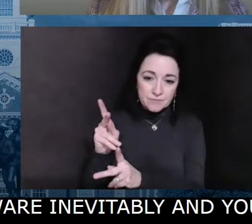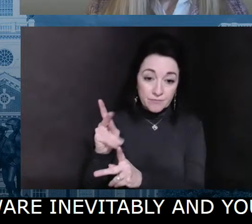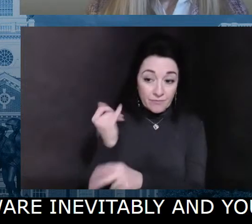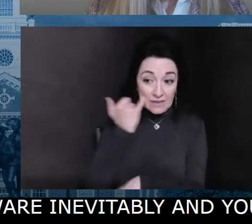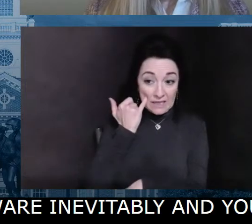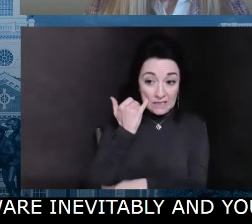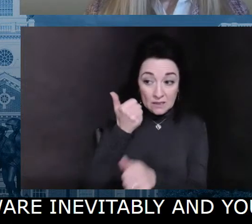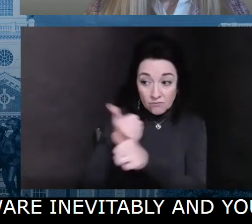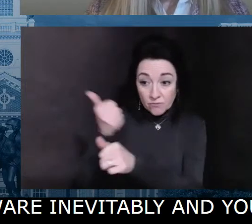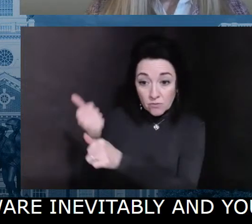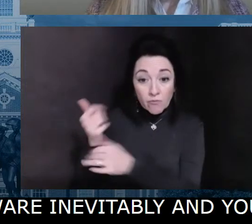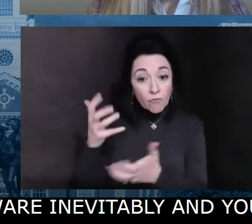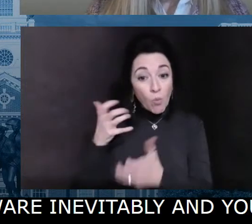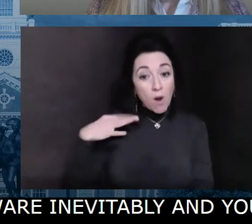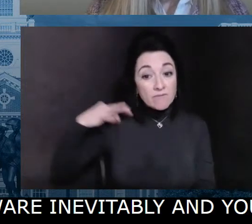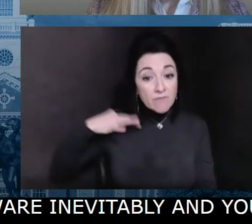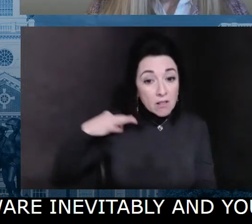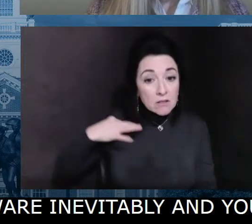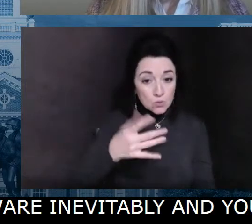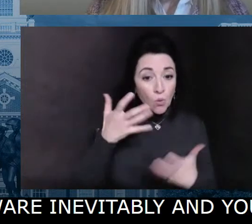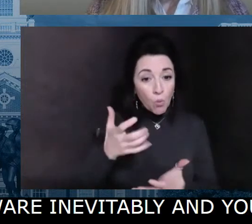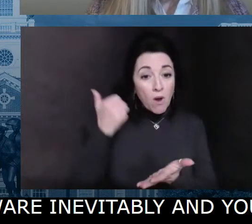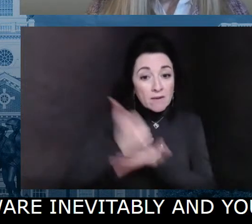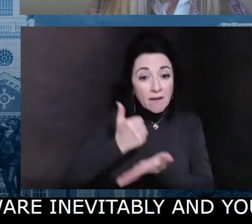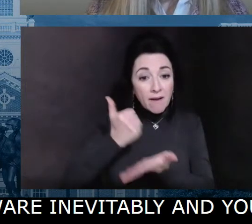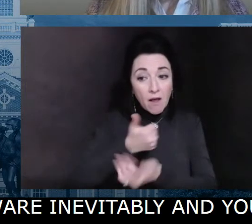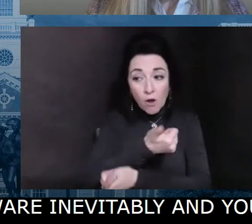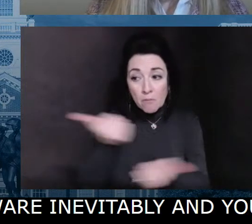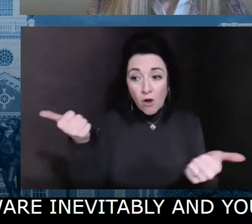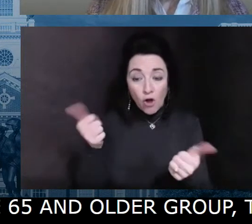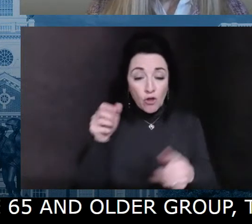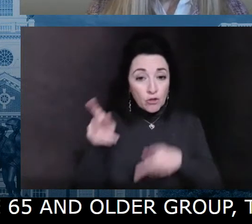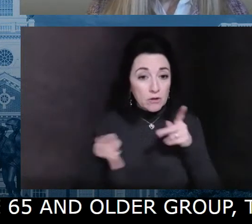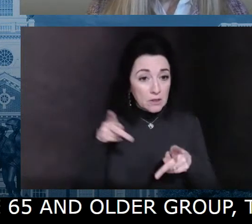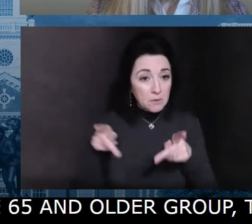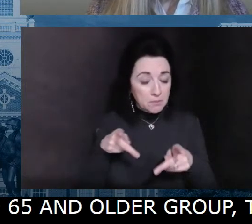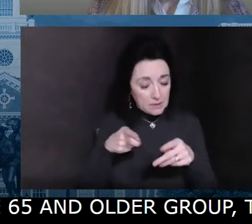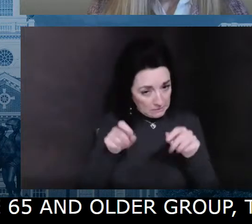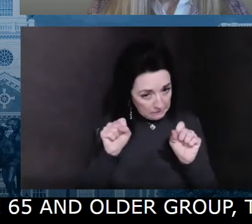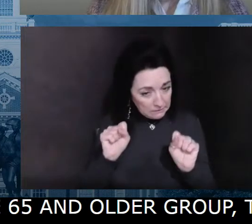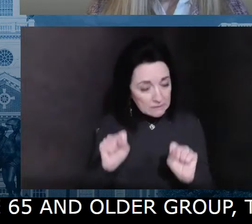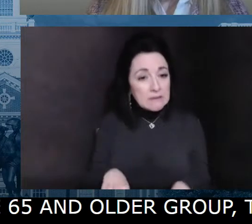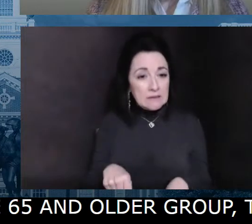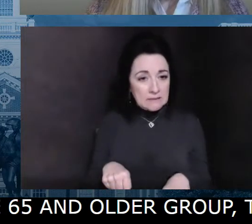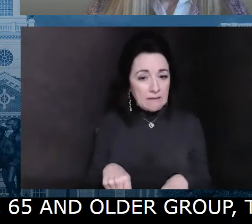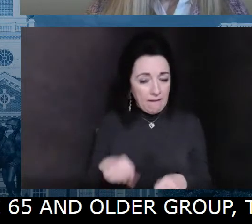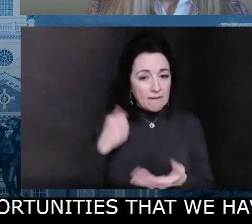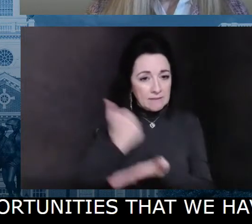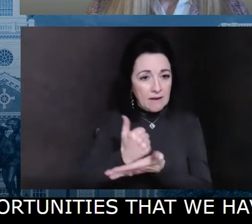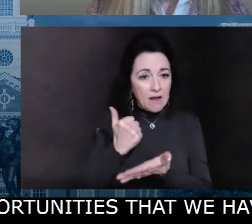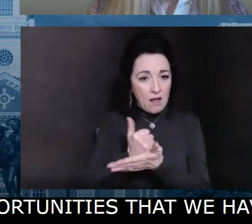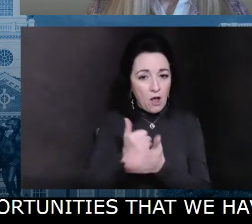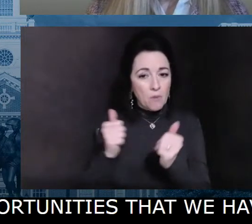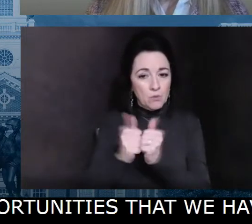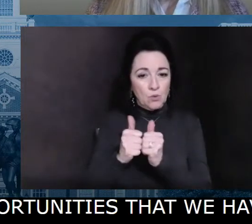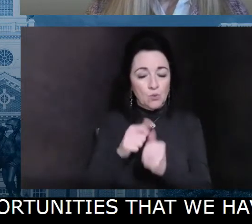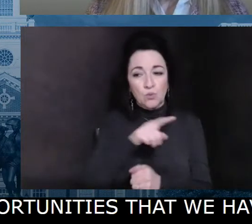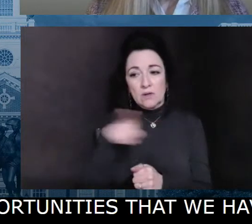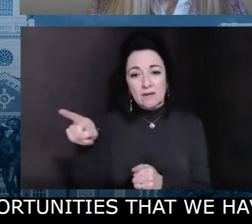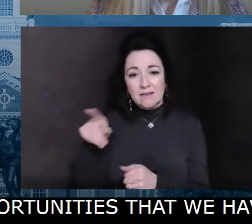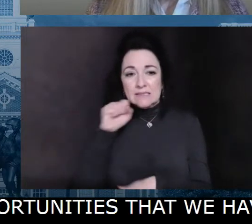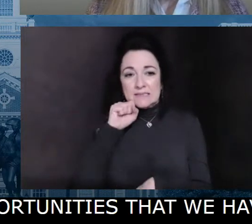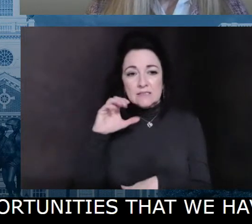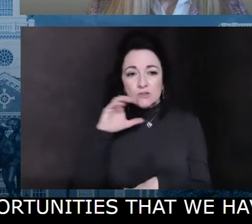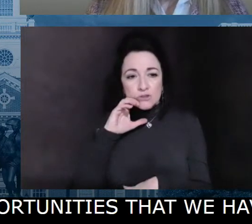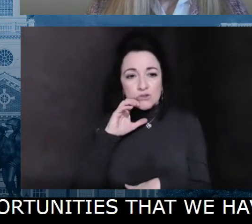to volunteer and help, one of the things that you could be really helpful with is helping our seniors, particularly those